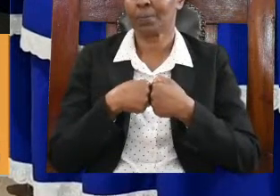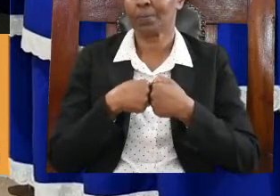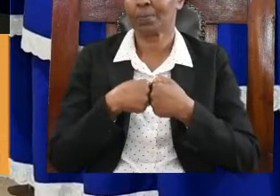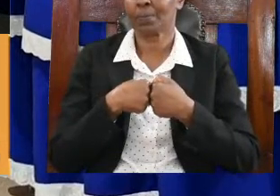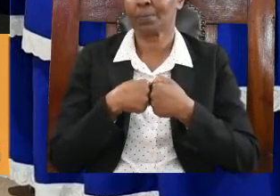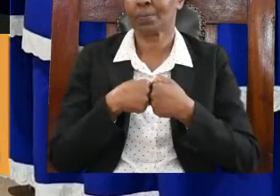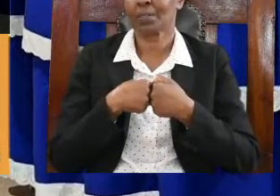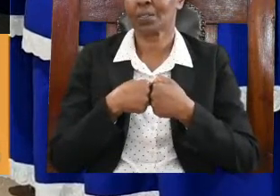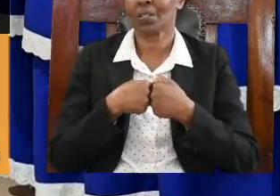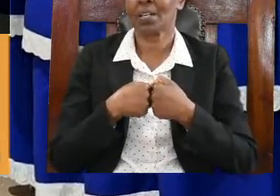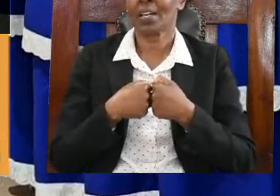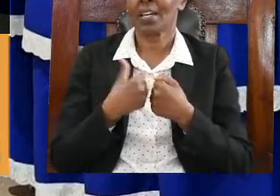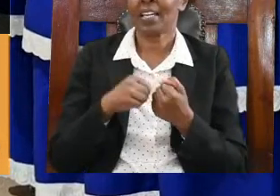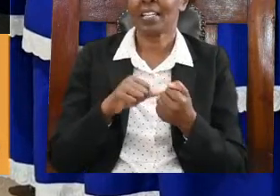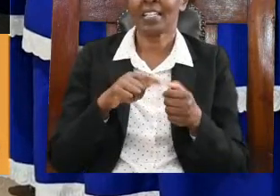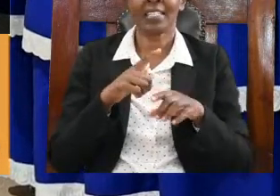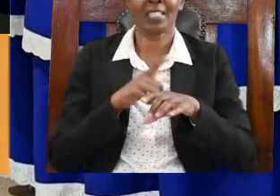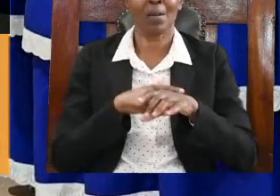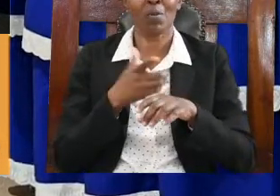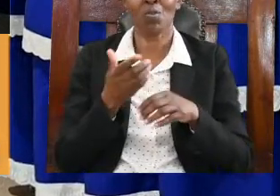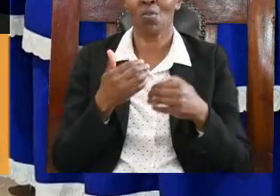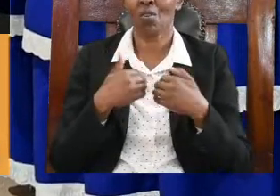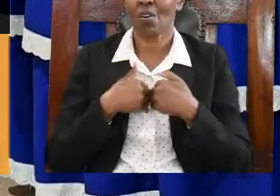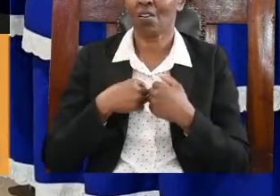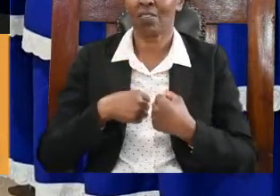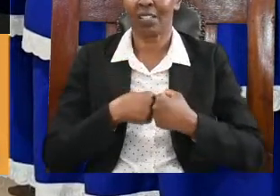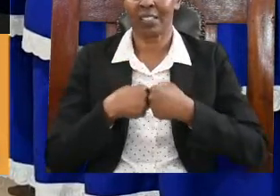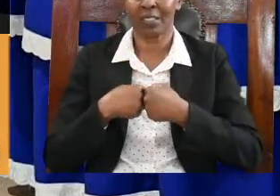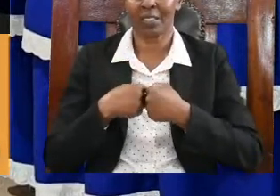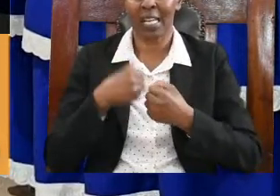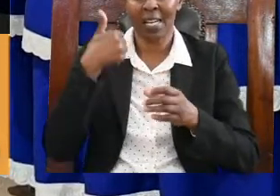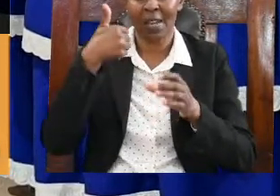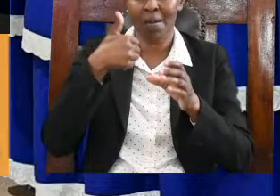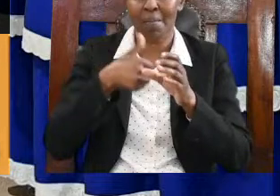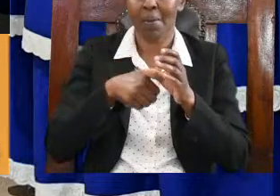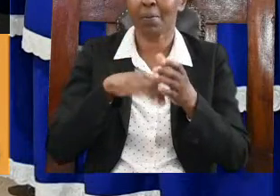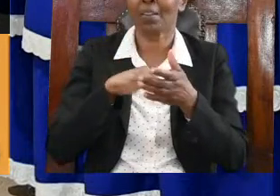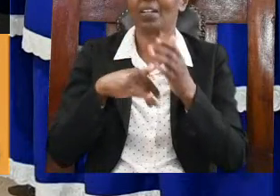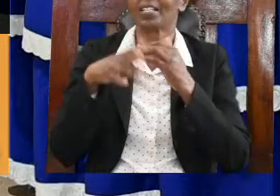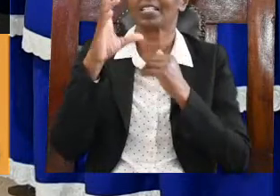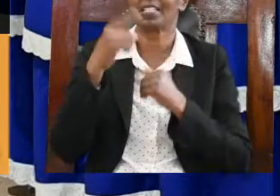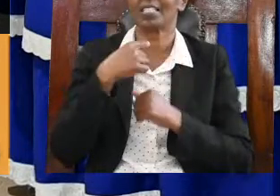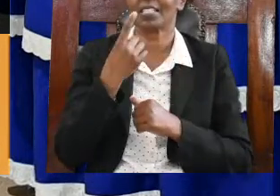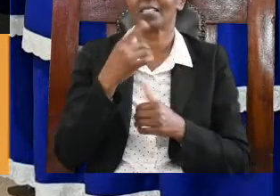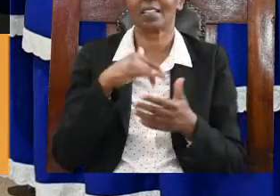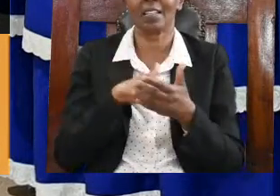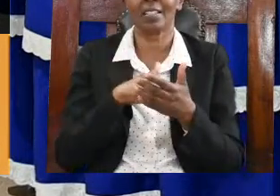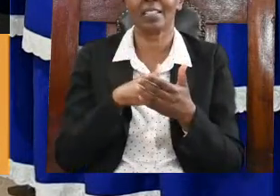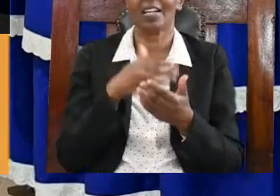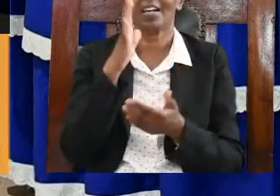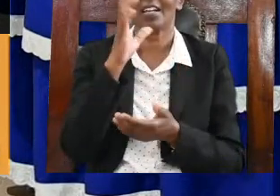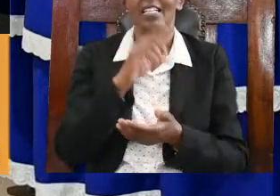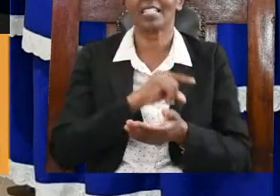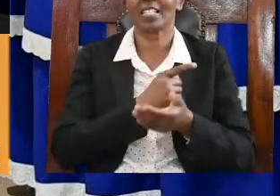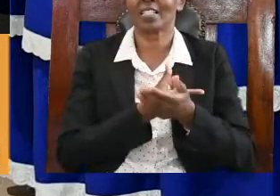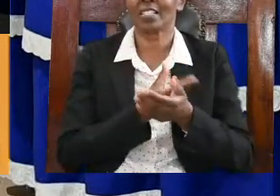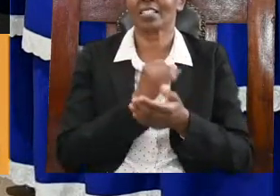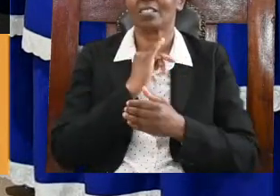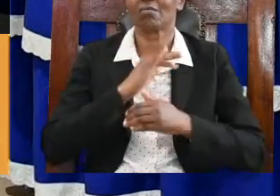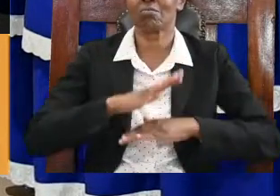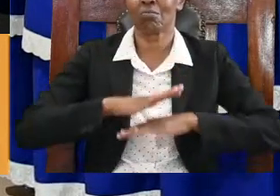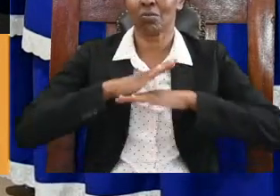I mean, whenever you are going through stuff, remember, he says that my grace is